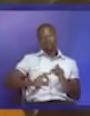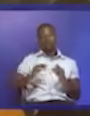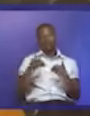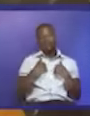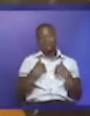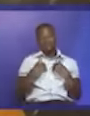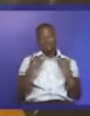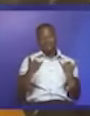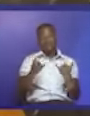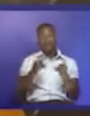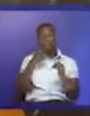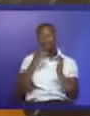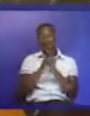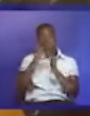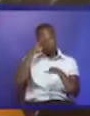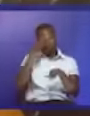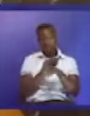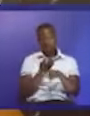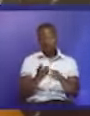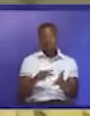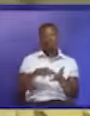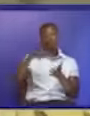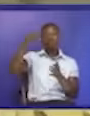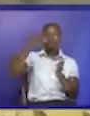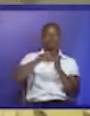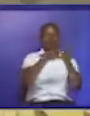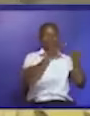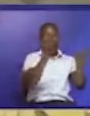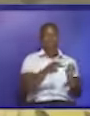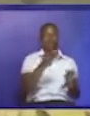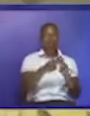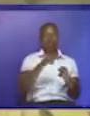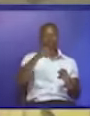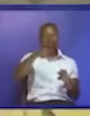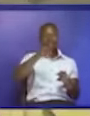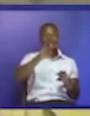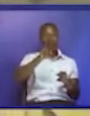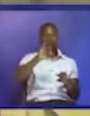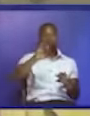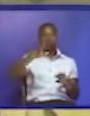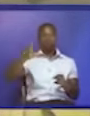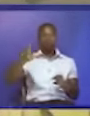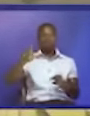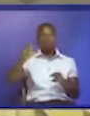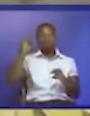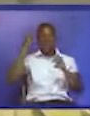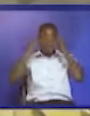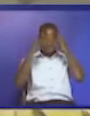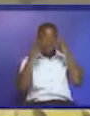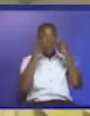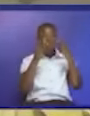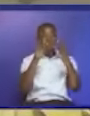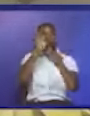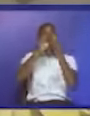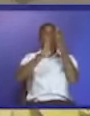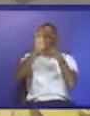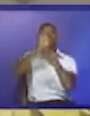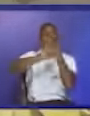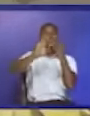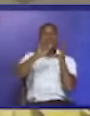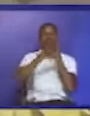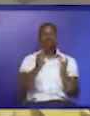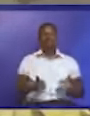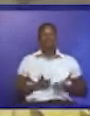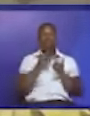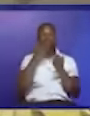sun arose and he called the name of the place Peniel. He says, for I have seen God face to face and my life is